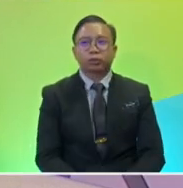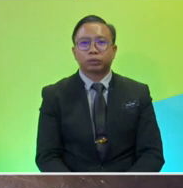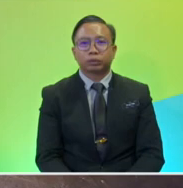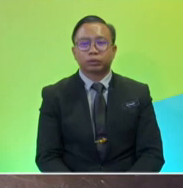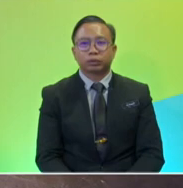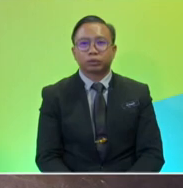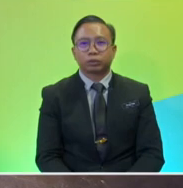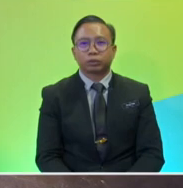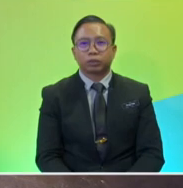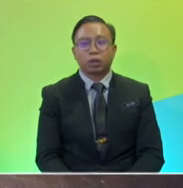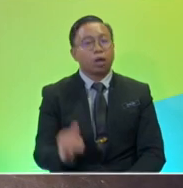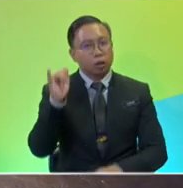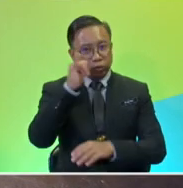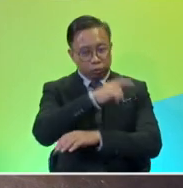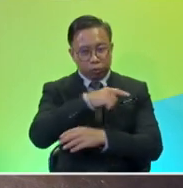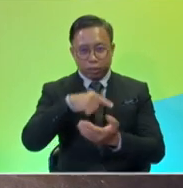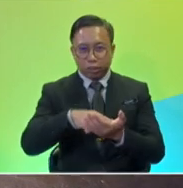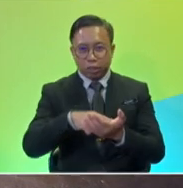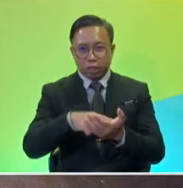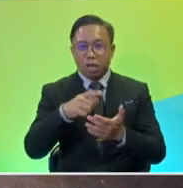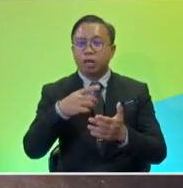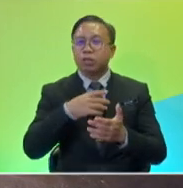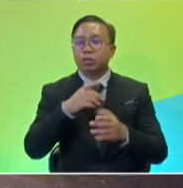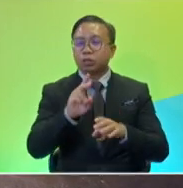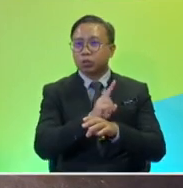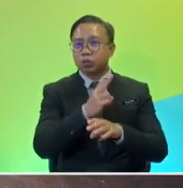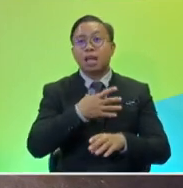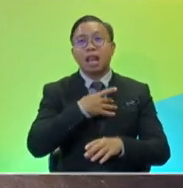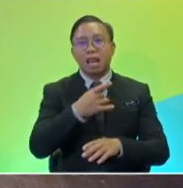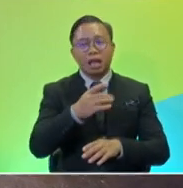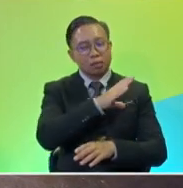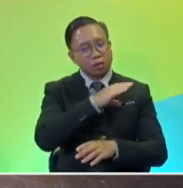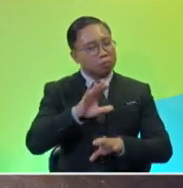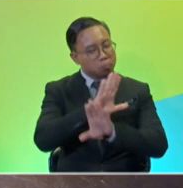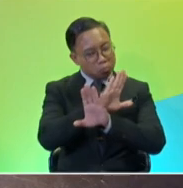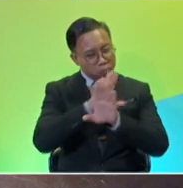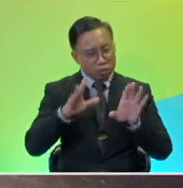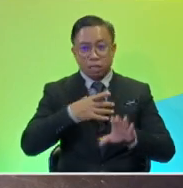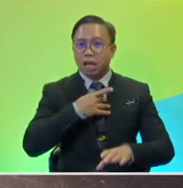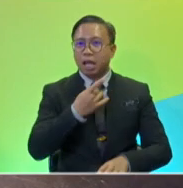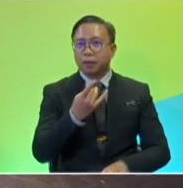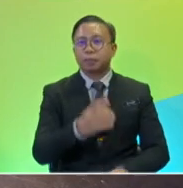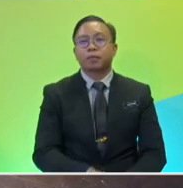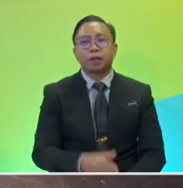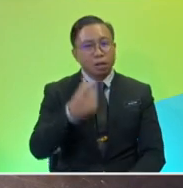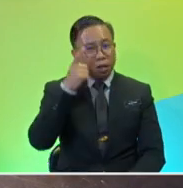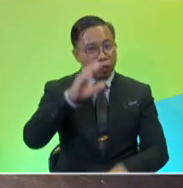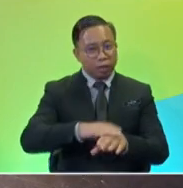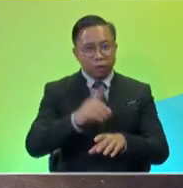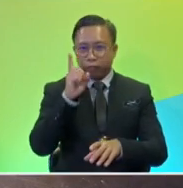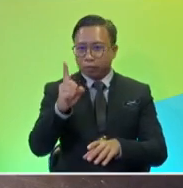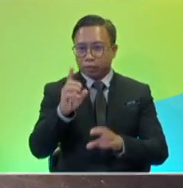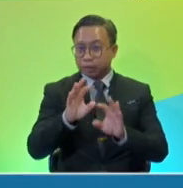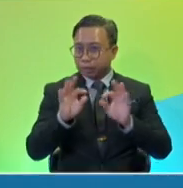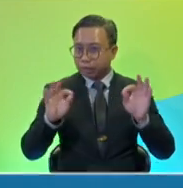sentence first. Okay. Today we're going to learn how to use likes and dislikes. Right. Okay. Now, look at the first sentence